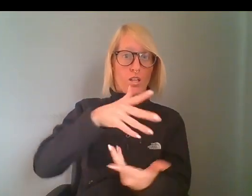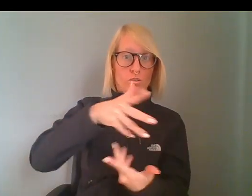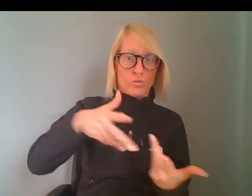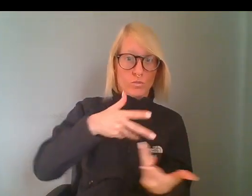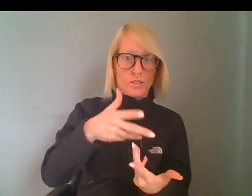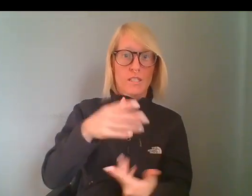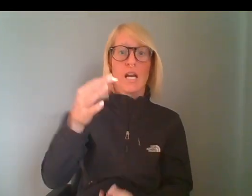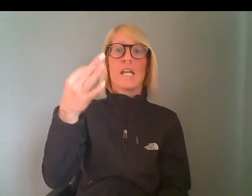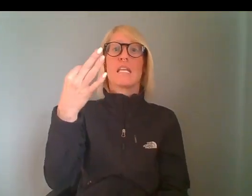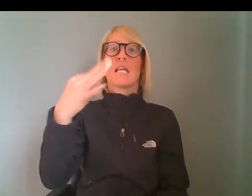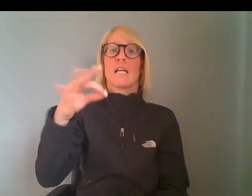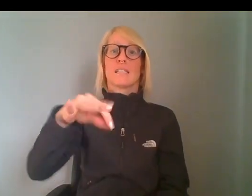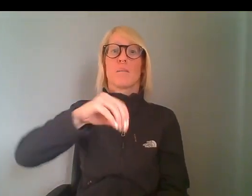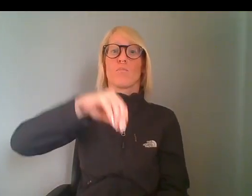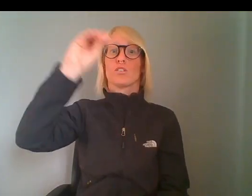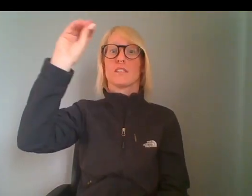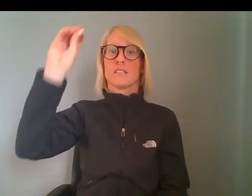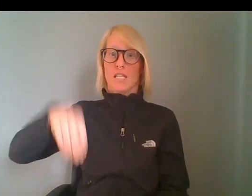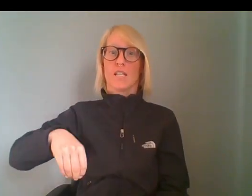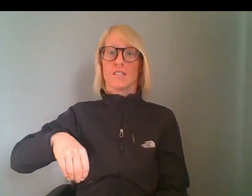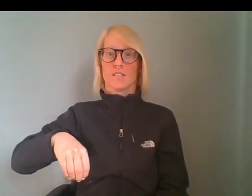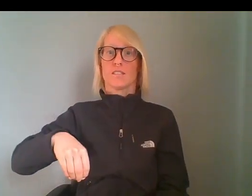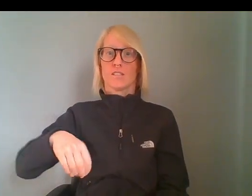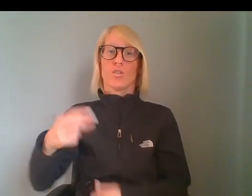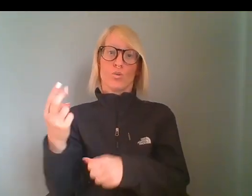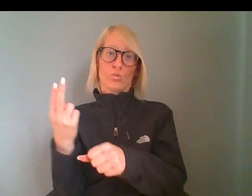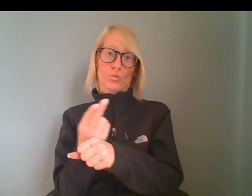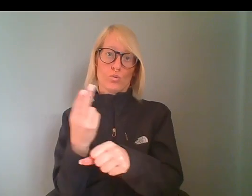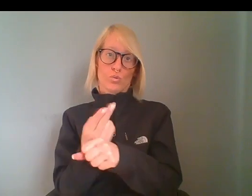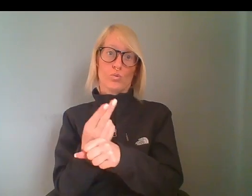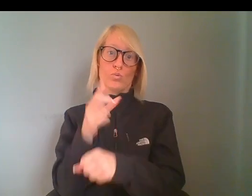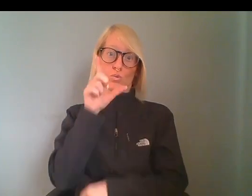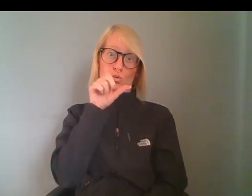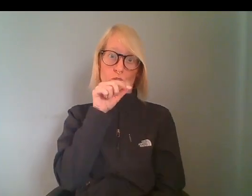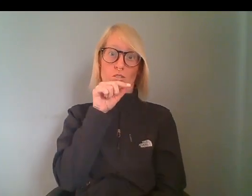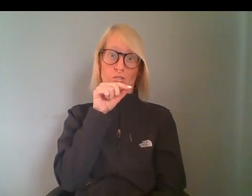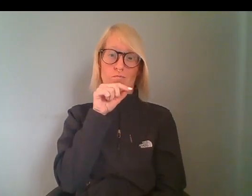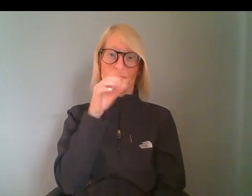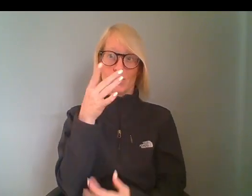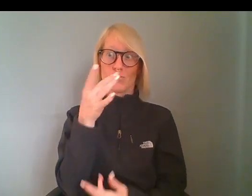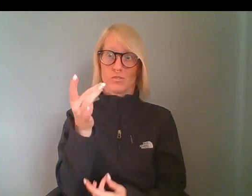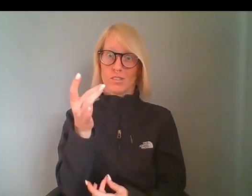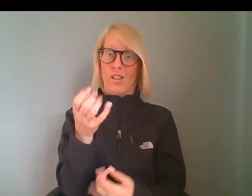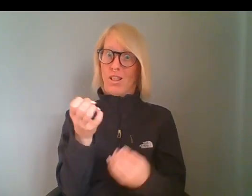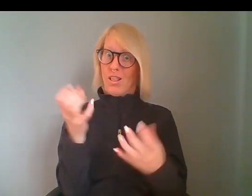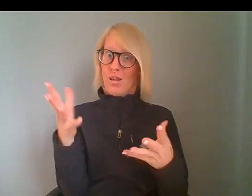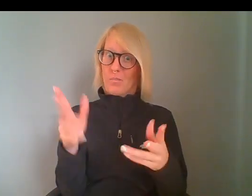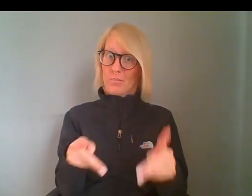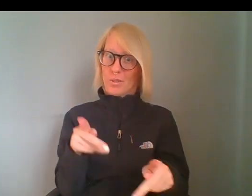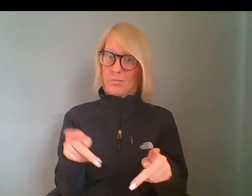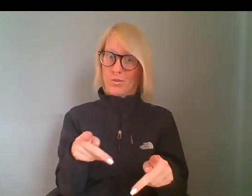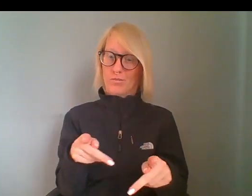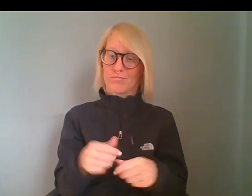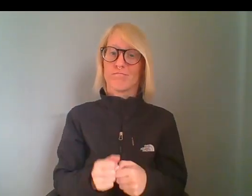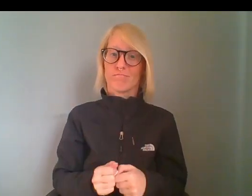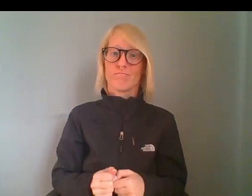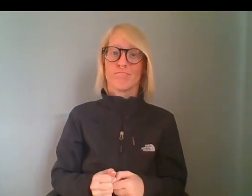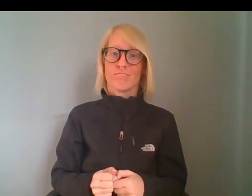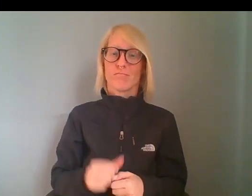Maybe they set up an account and they do it once in a while. I just think it's interesting that it shows how much that use has grown. Yeah, it was